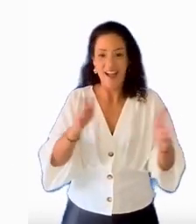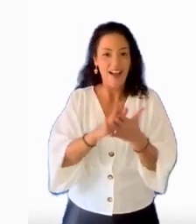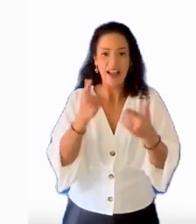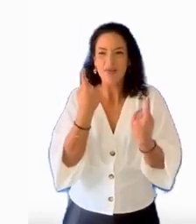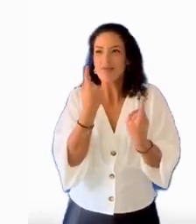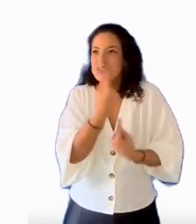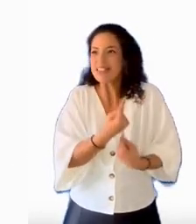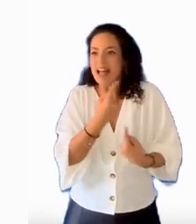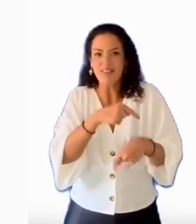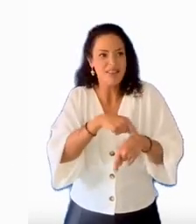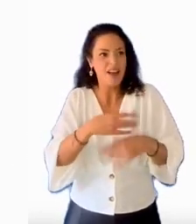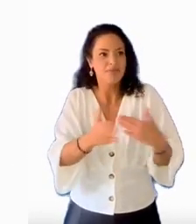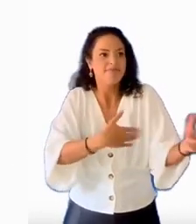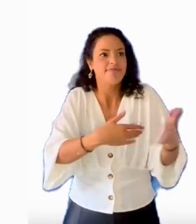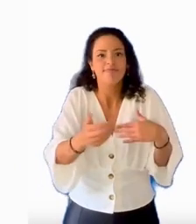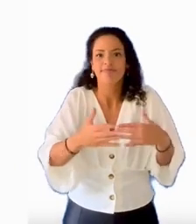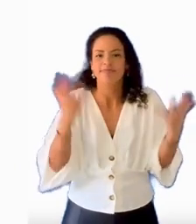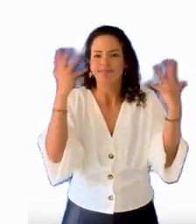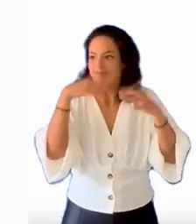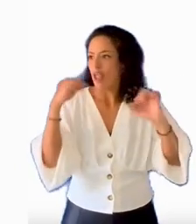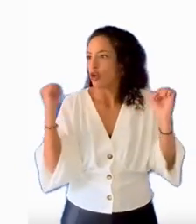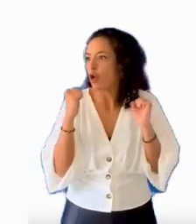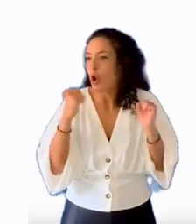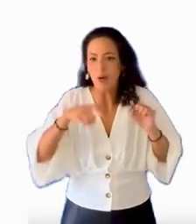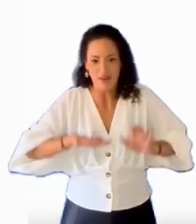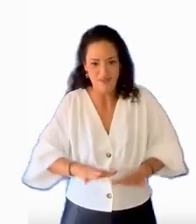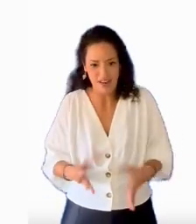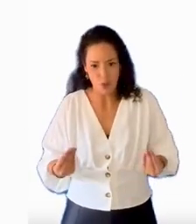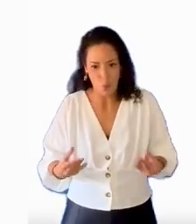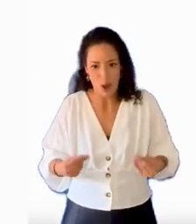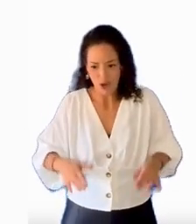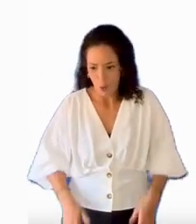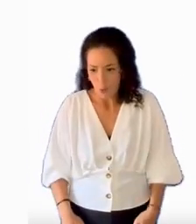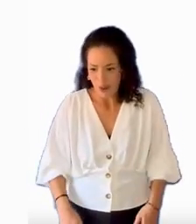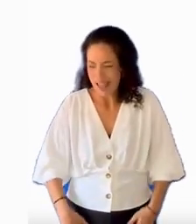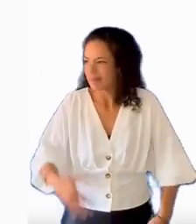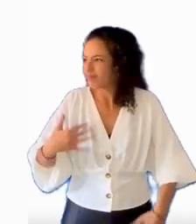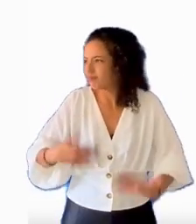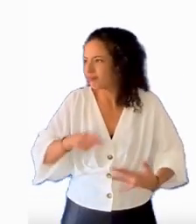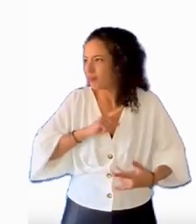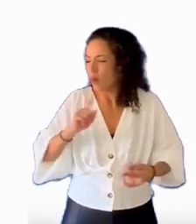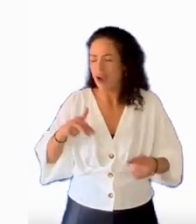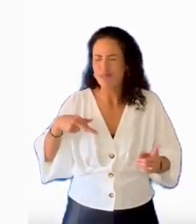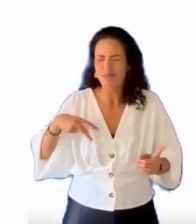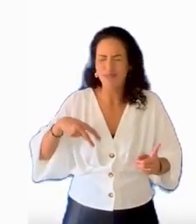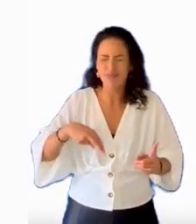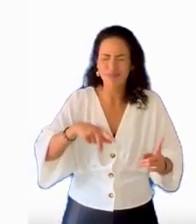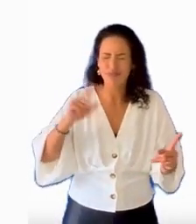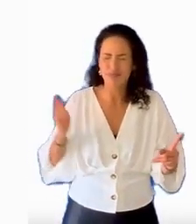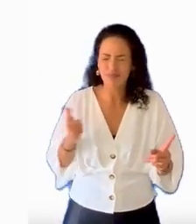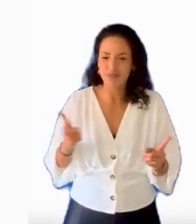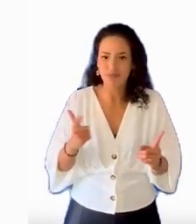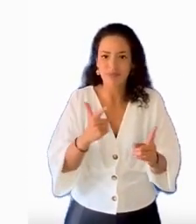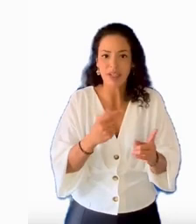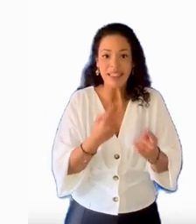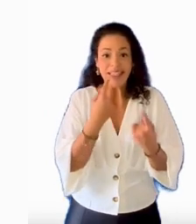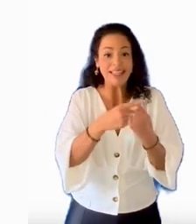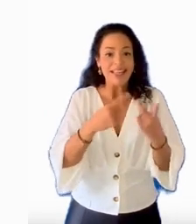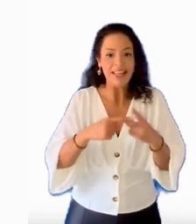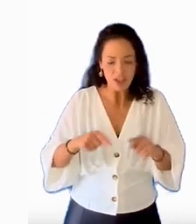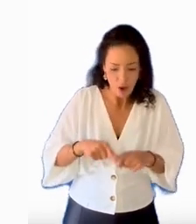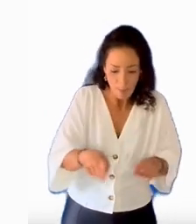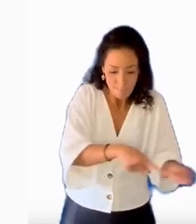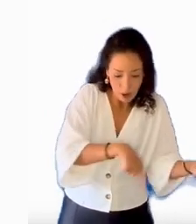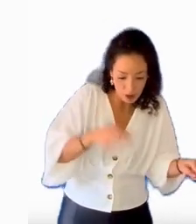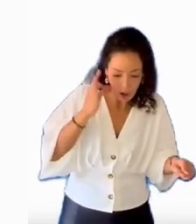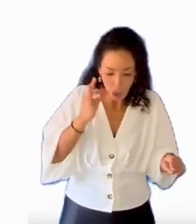time, no longer conscious that he's cold or that his feet are wet or that his legs ache from a long walk. Each puddle presents a new challenge, allowing